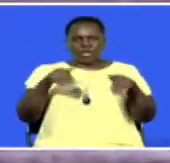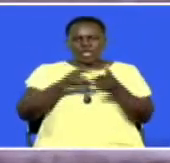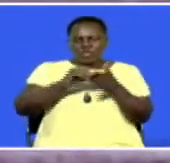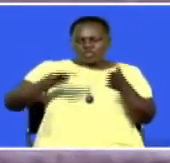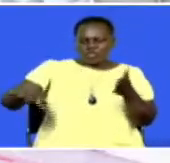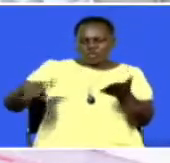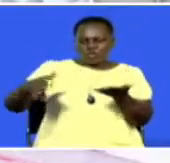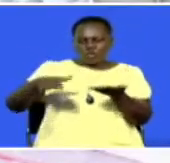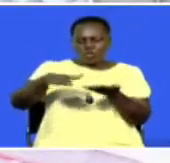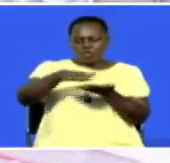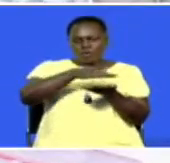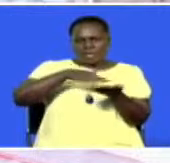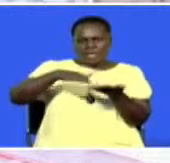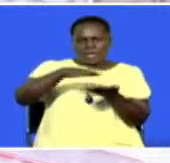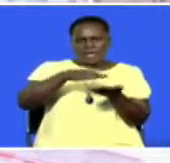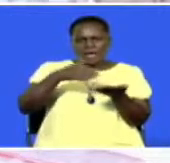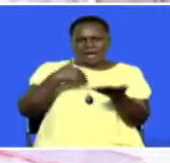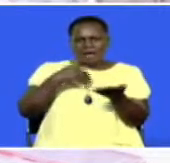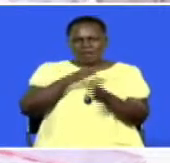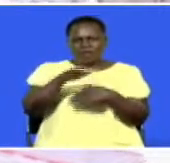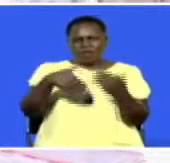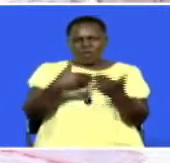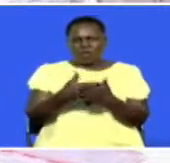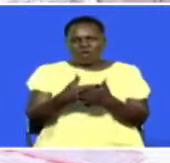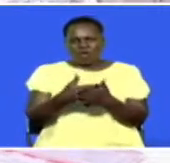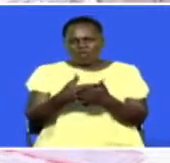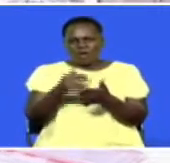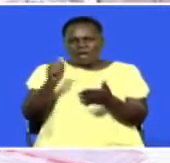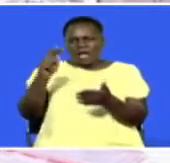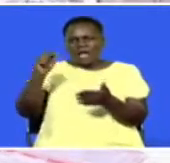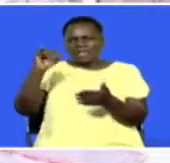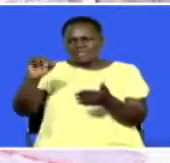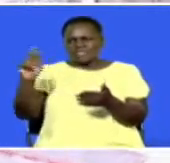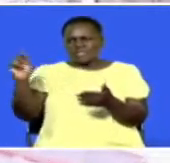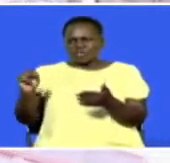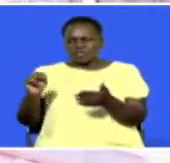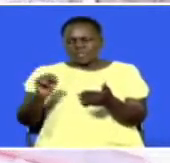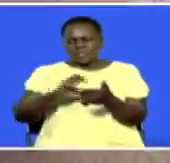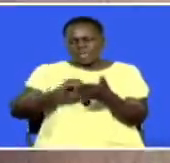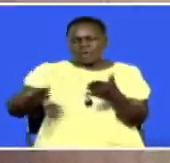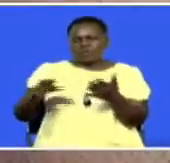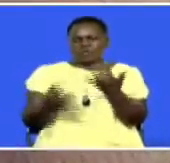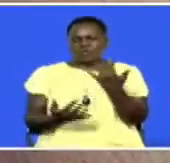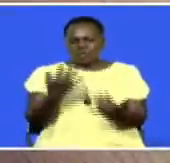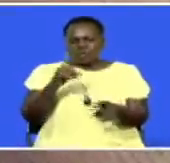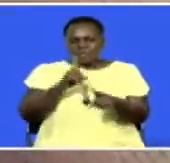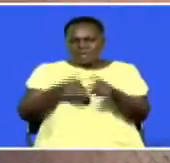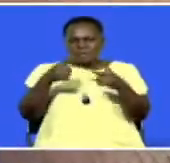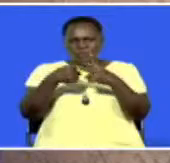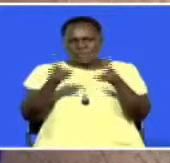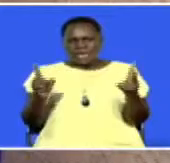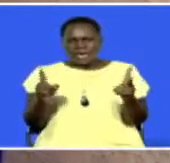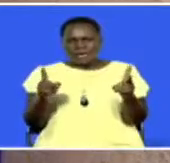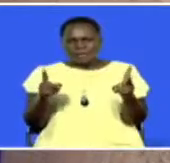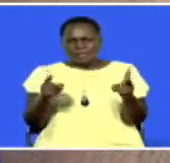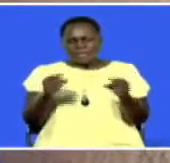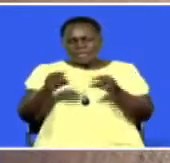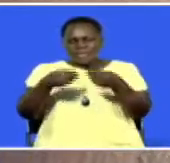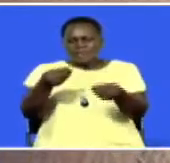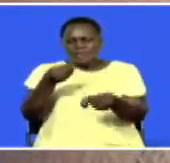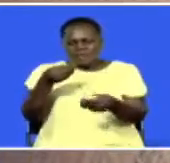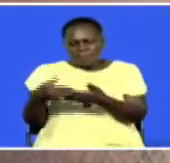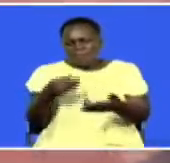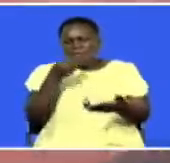top layer out and it will have all the anti-nutrients out, and you just cook. When you begin weaning your baby,